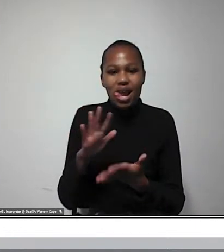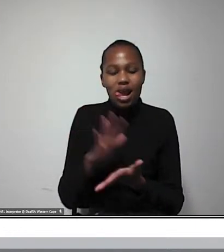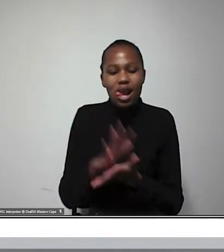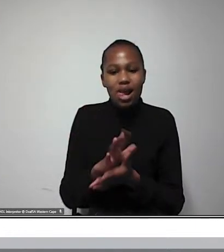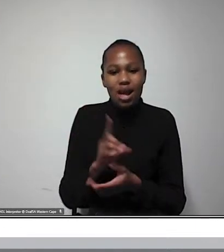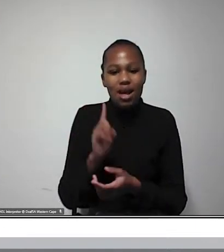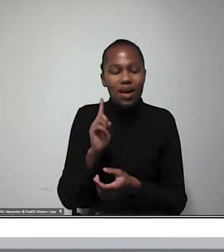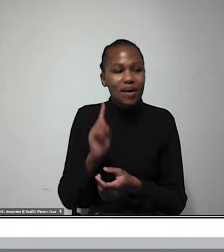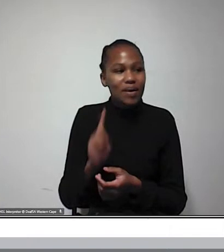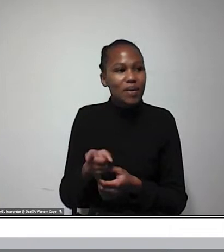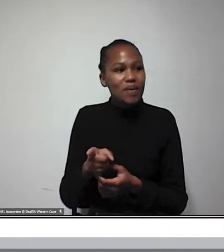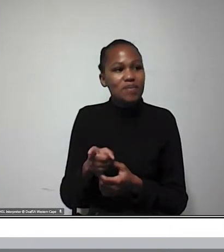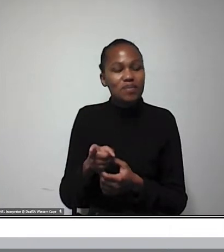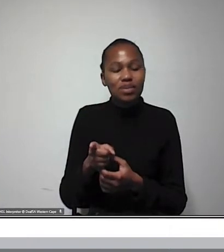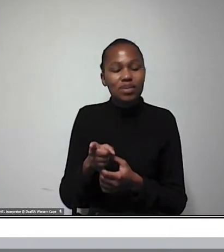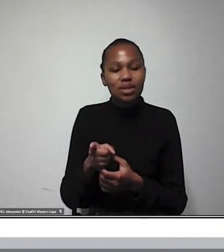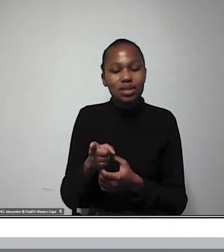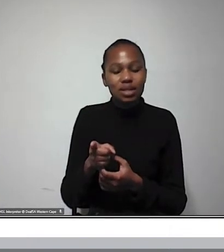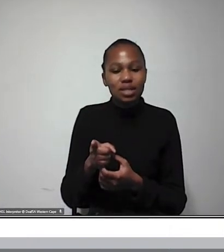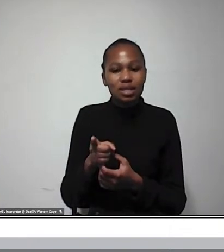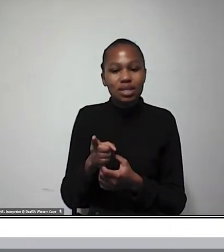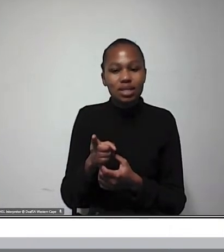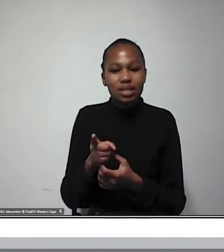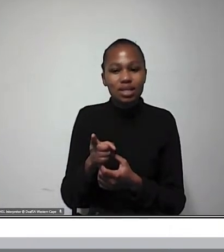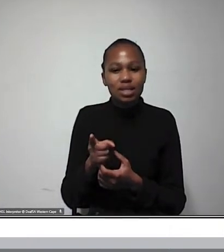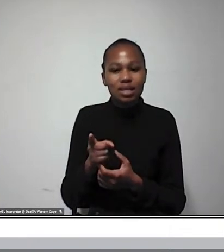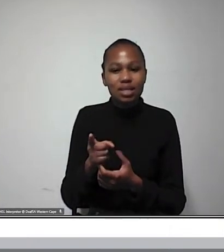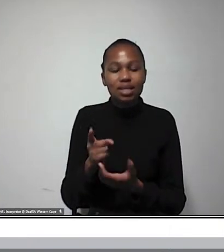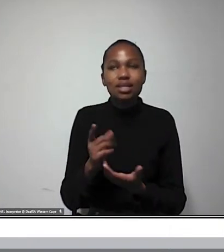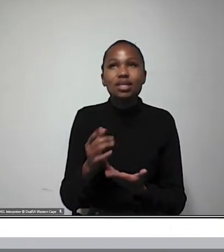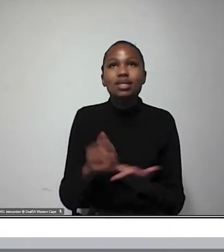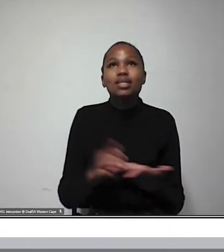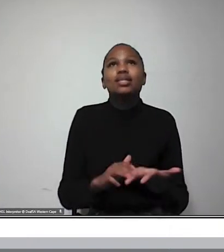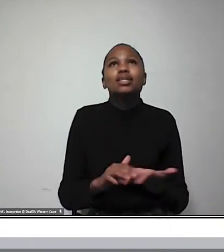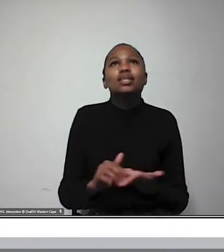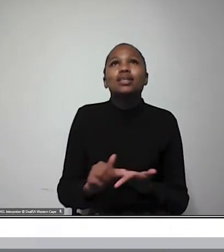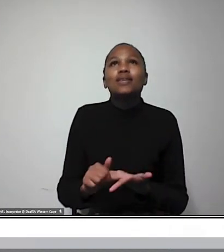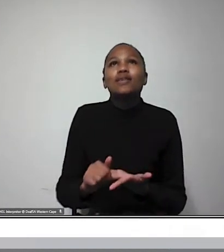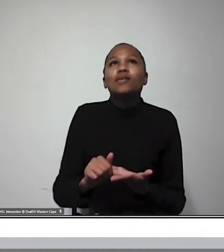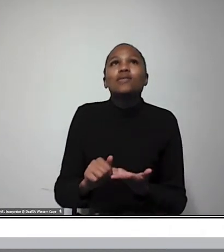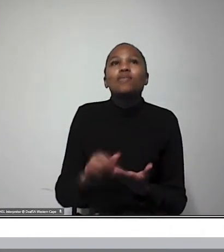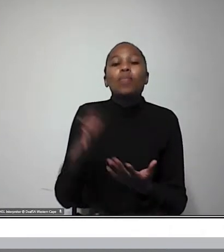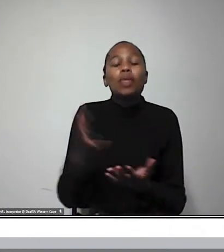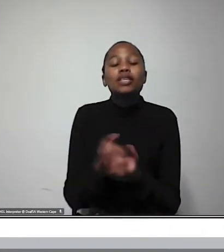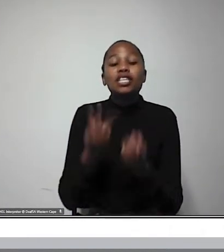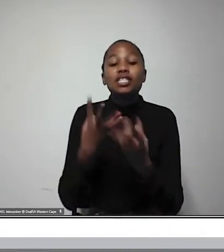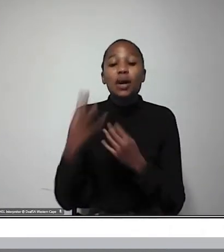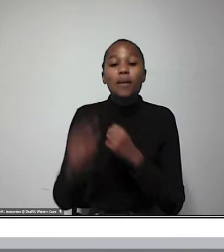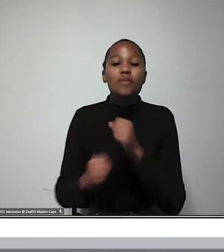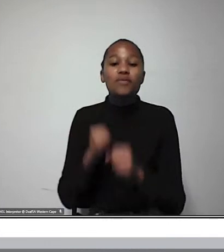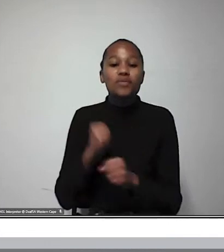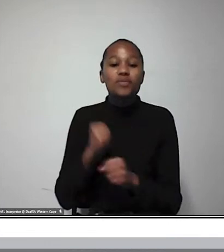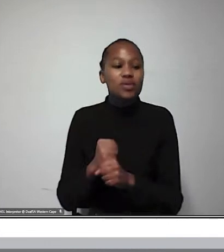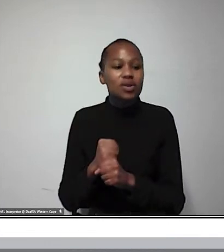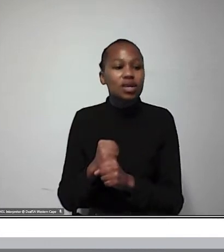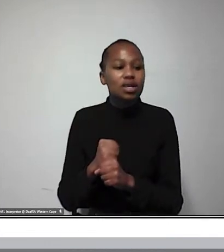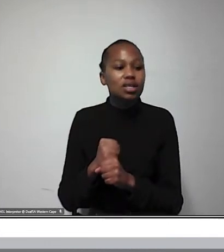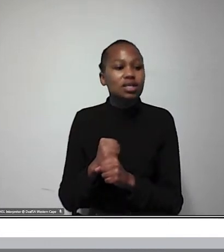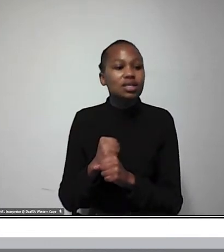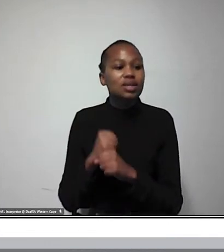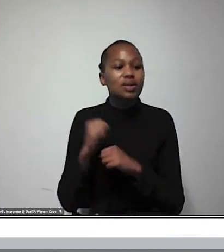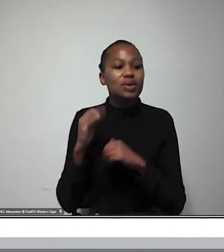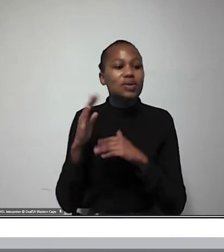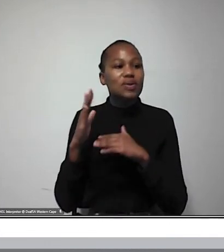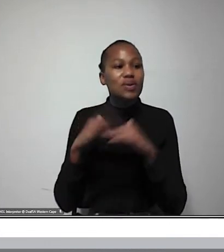that clearly it shows it takes a number of years to build up